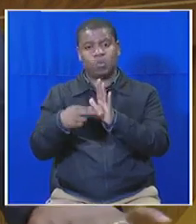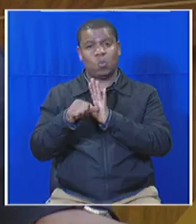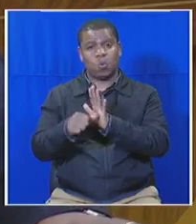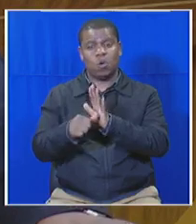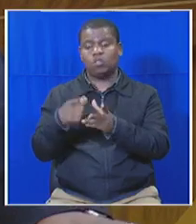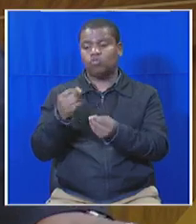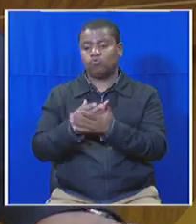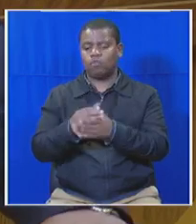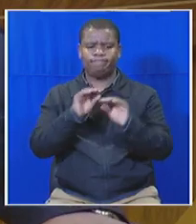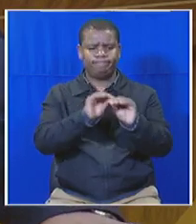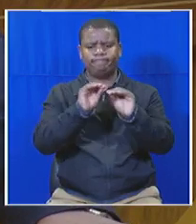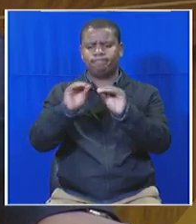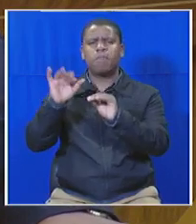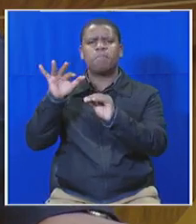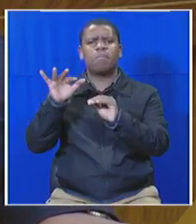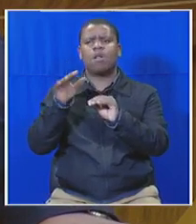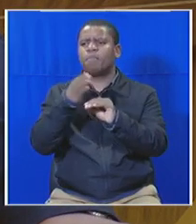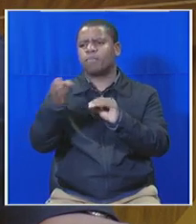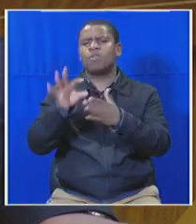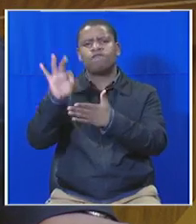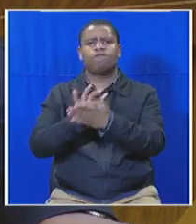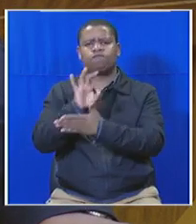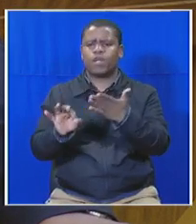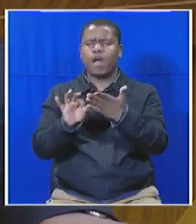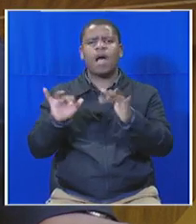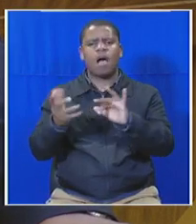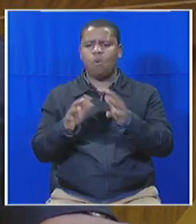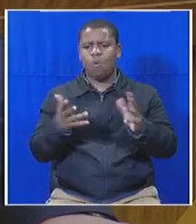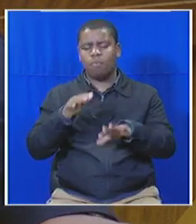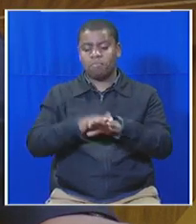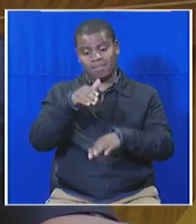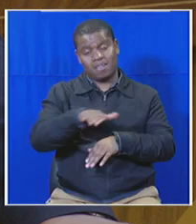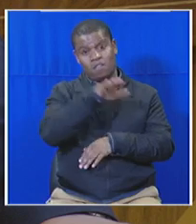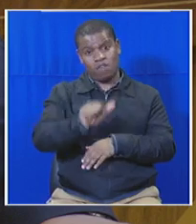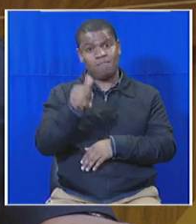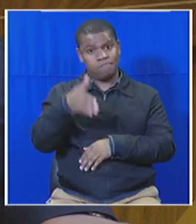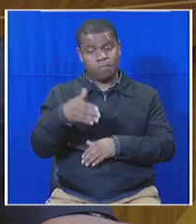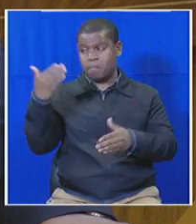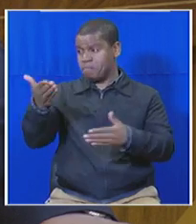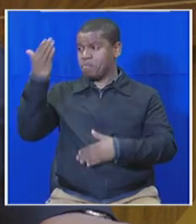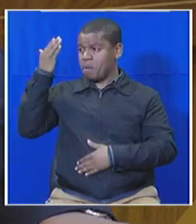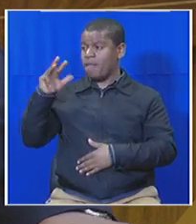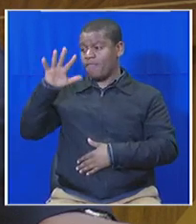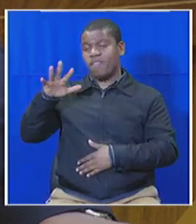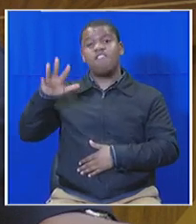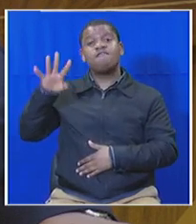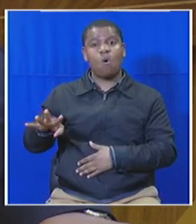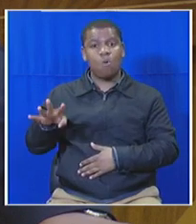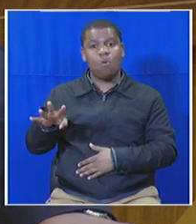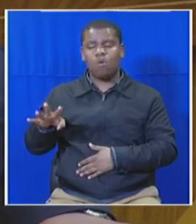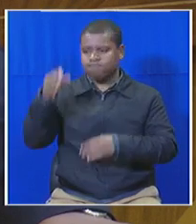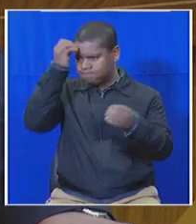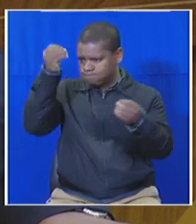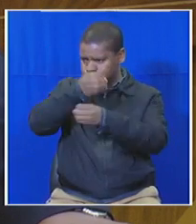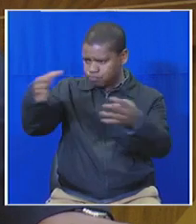voter education in the first democratic elections within South Africa in 1994, informing communities